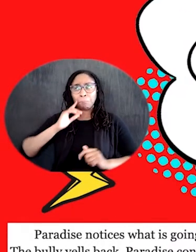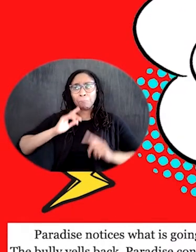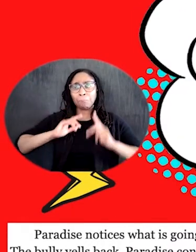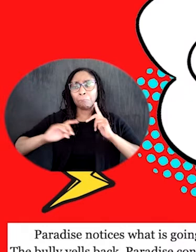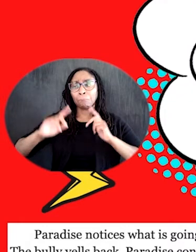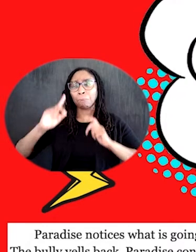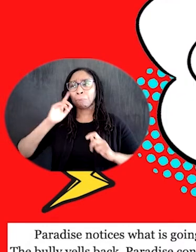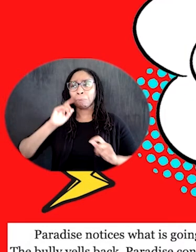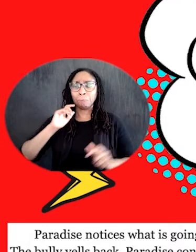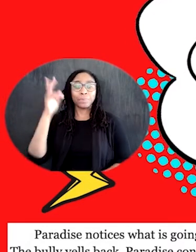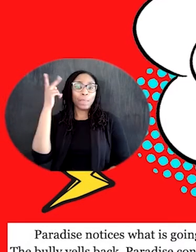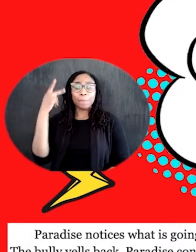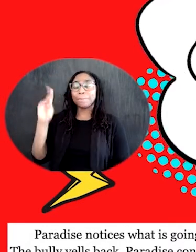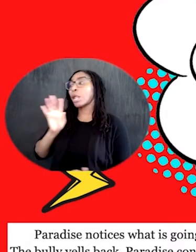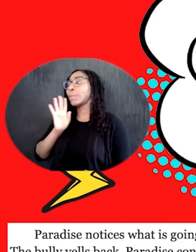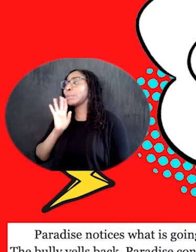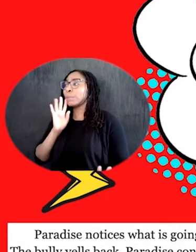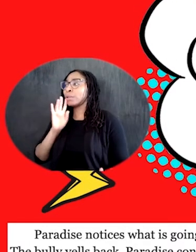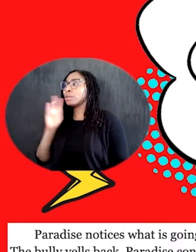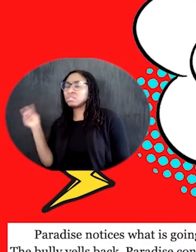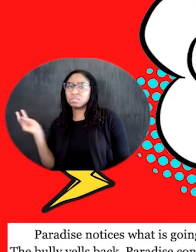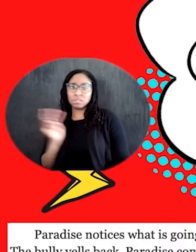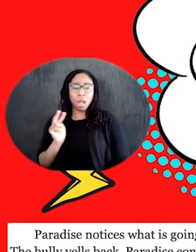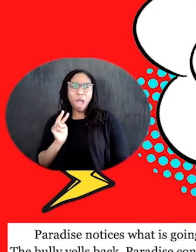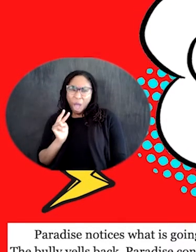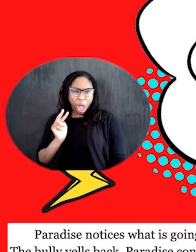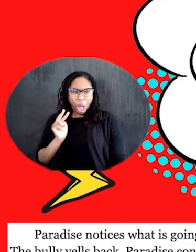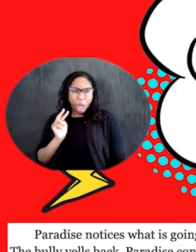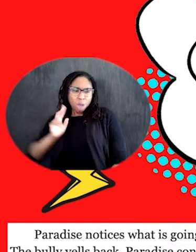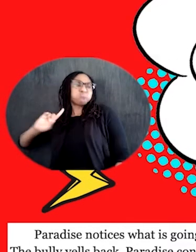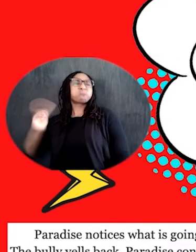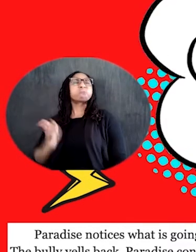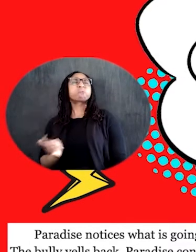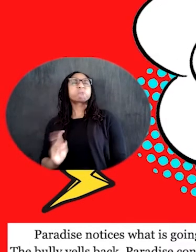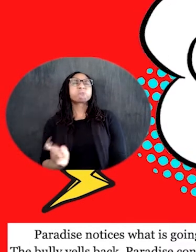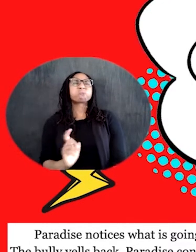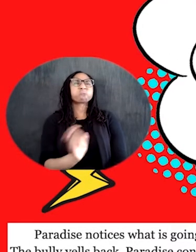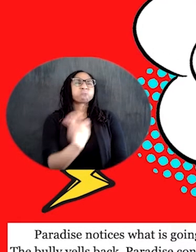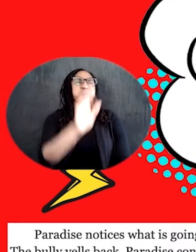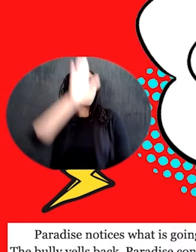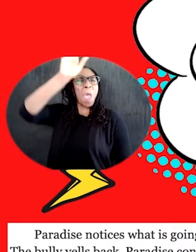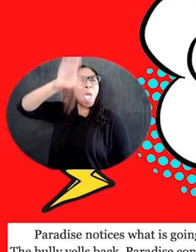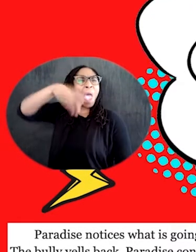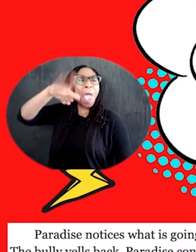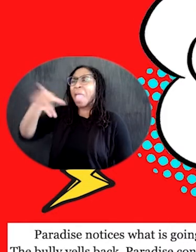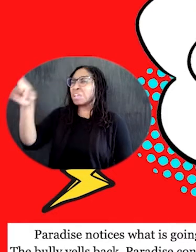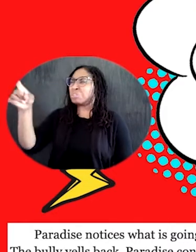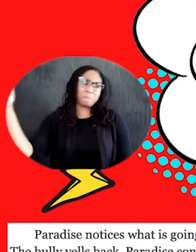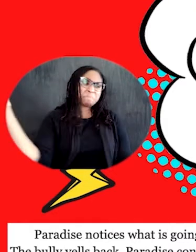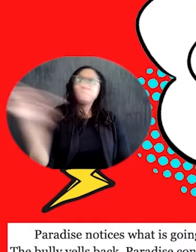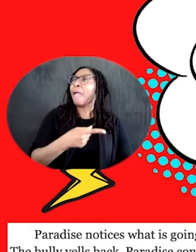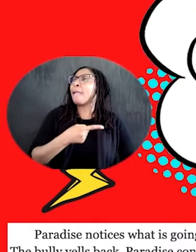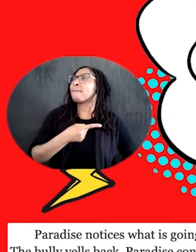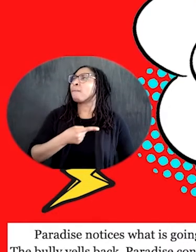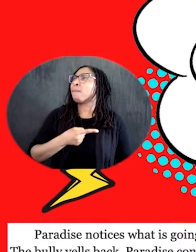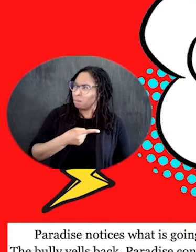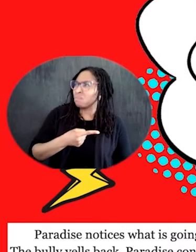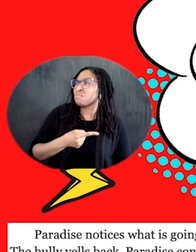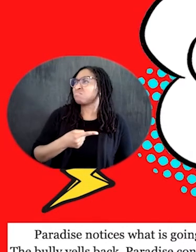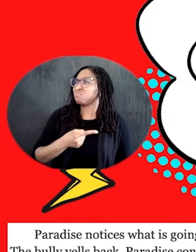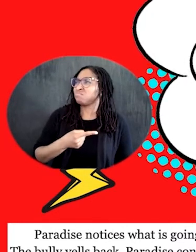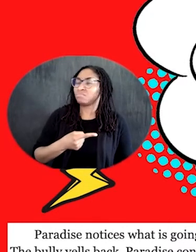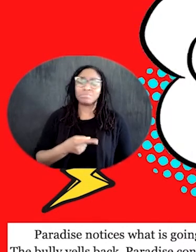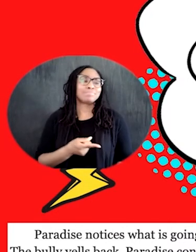Paradise notices what is going on and quickly runs over to help. "Hey, give it back,"